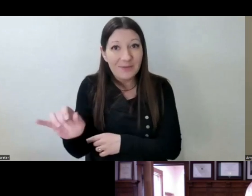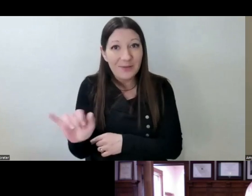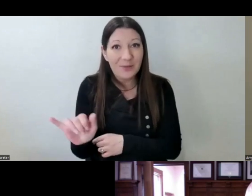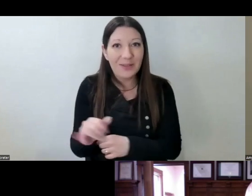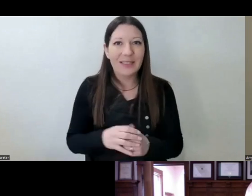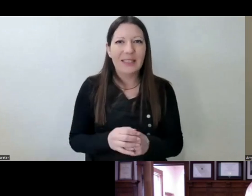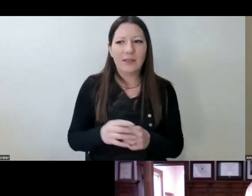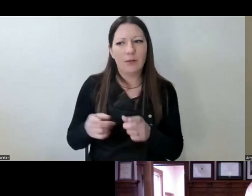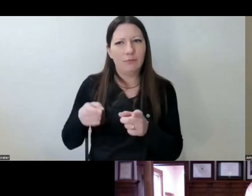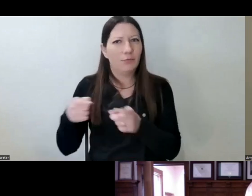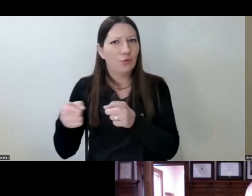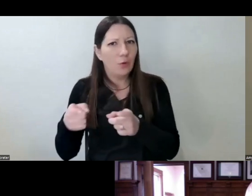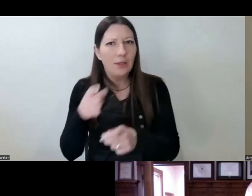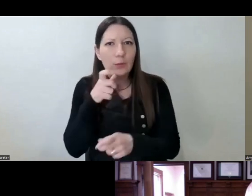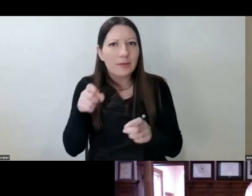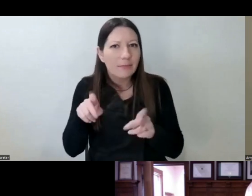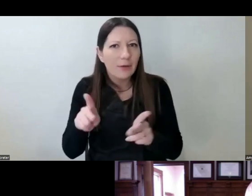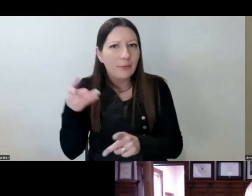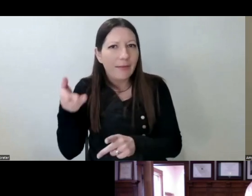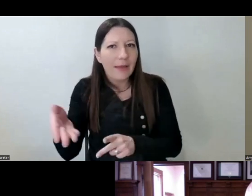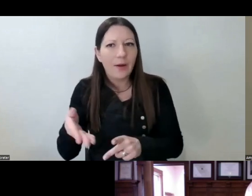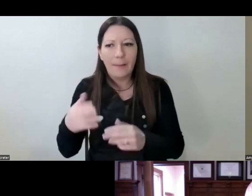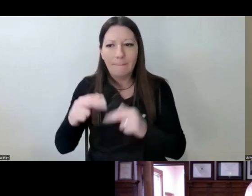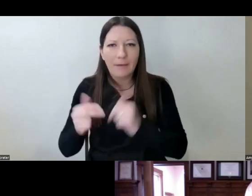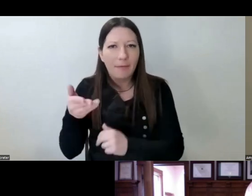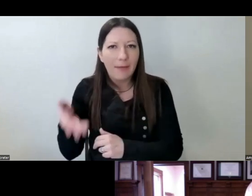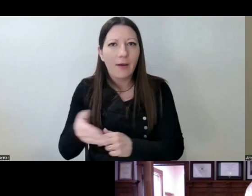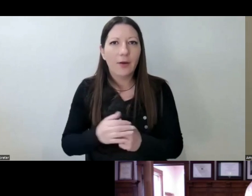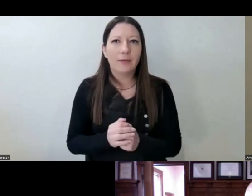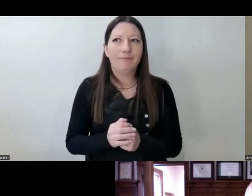it, it's not really a question I know the answer to.